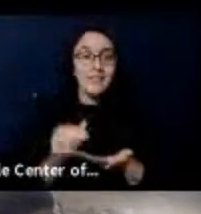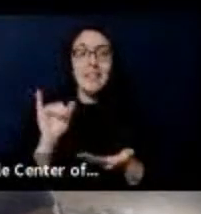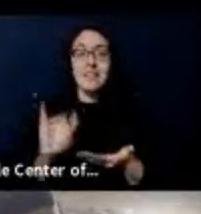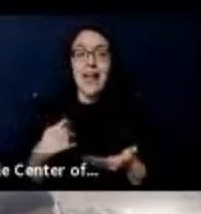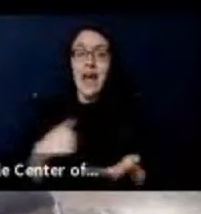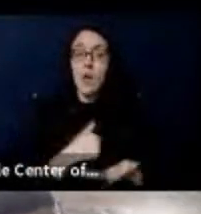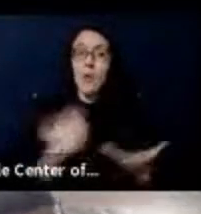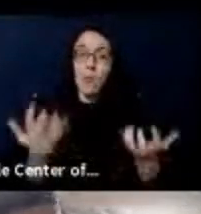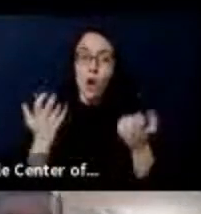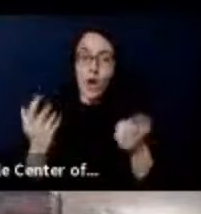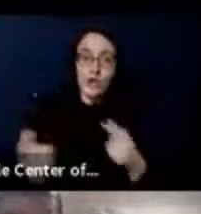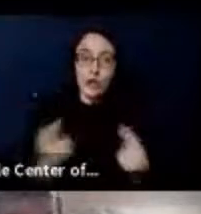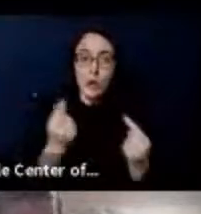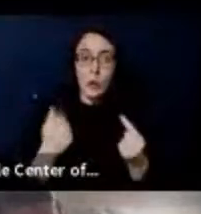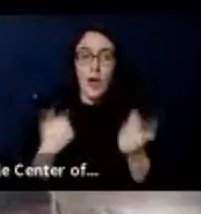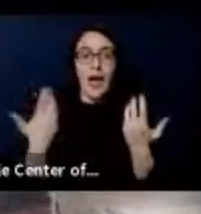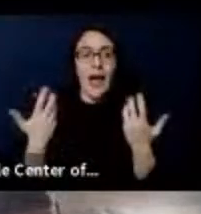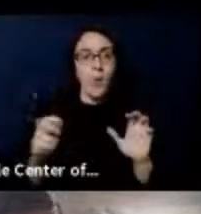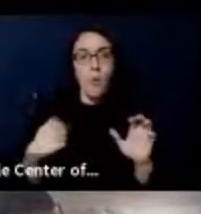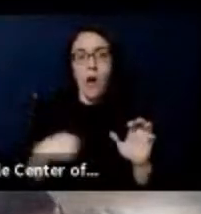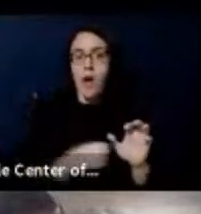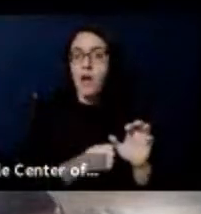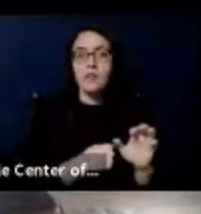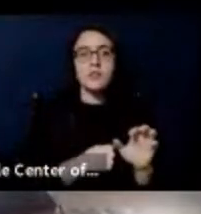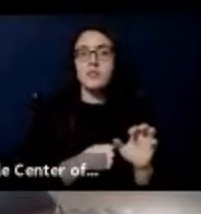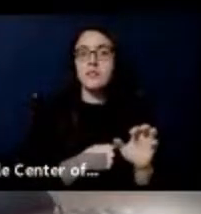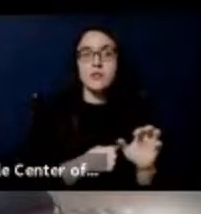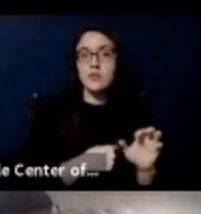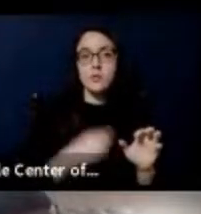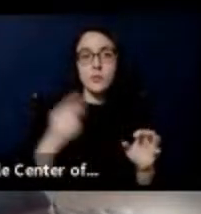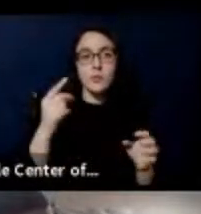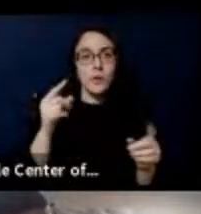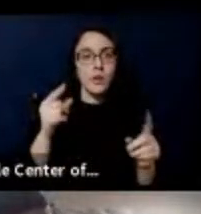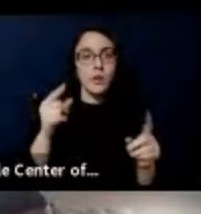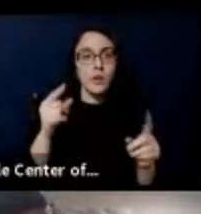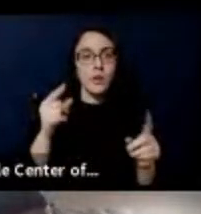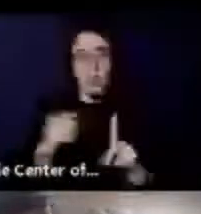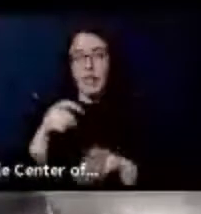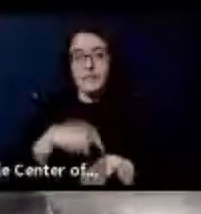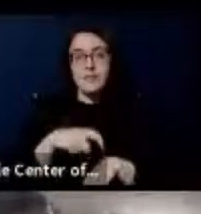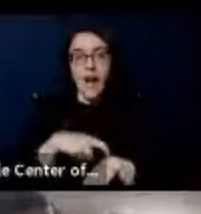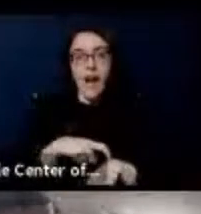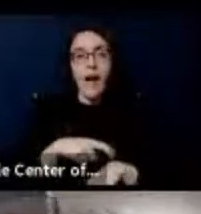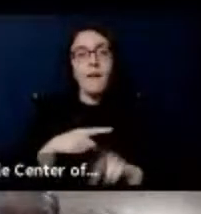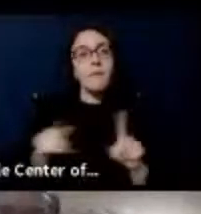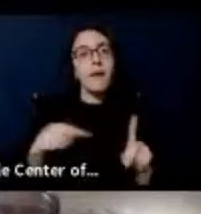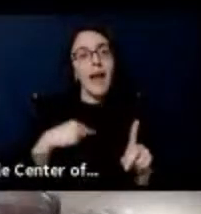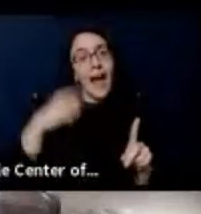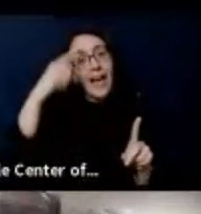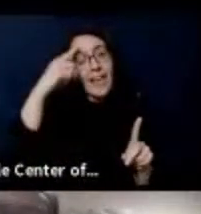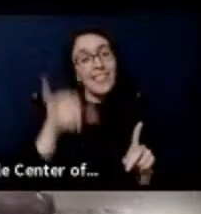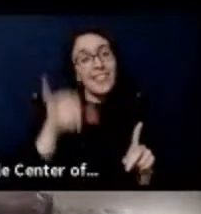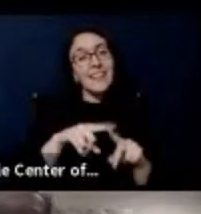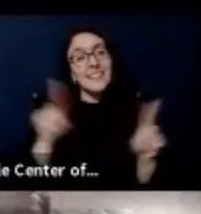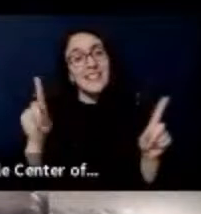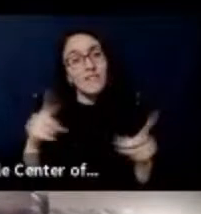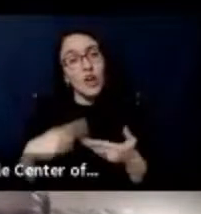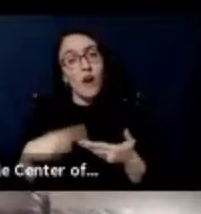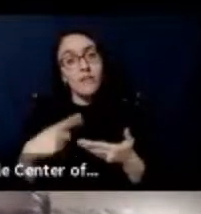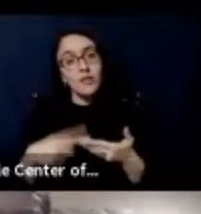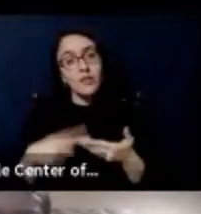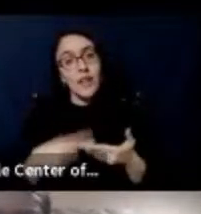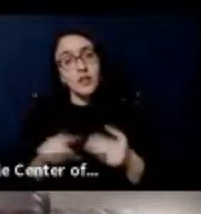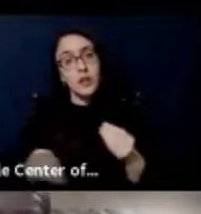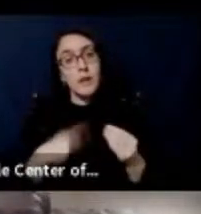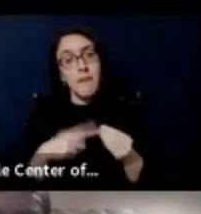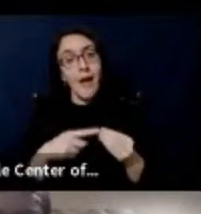to lose sight of the timelines that we're talking about here. Now, I think it's a different conversation to say, the